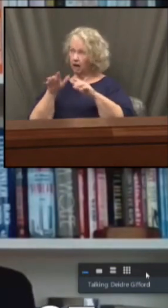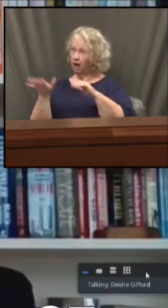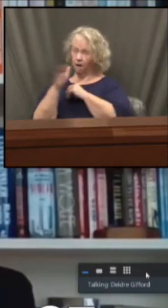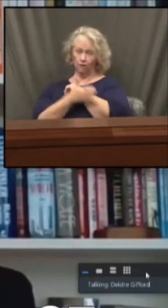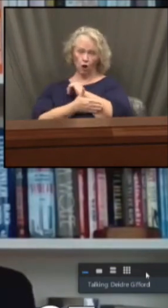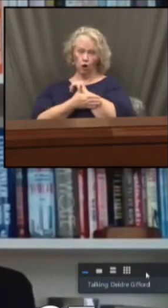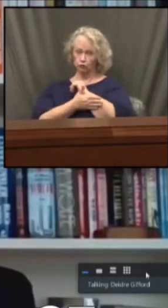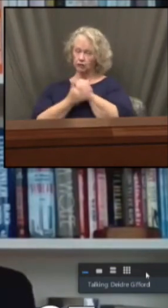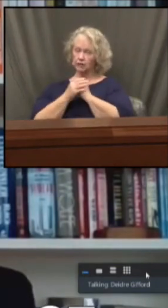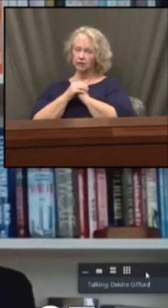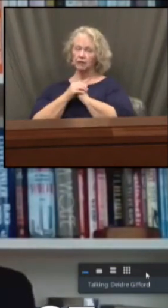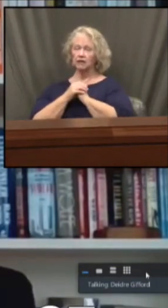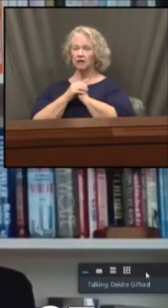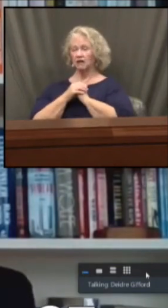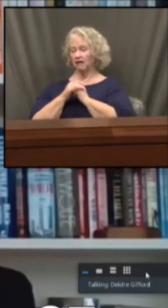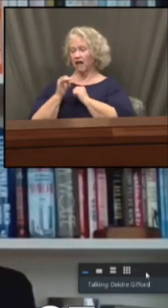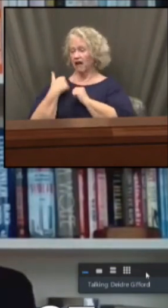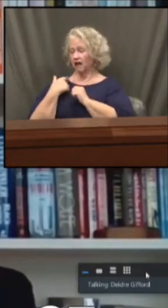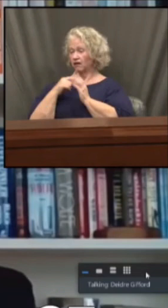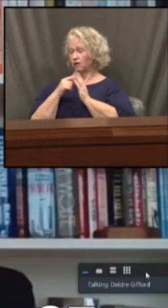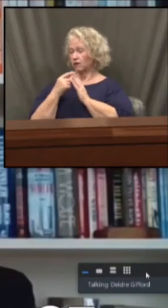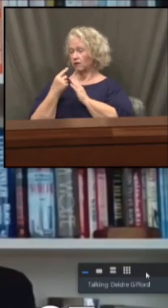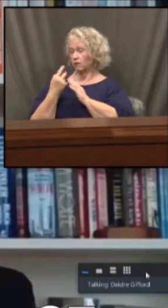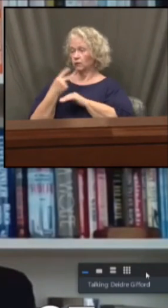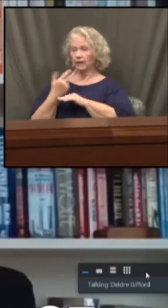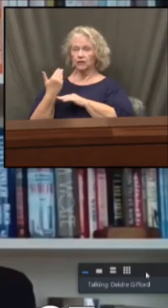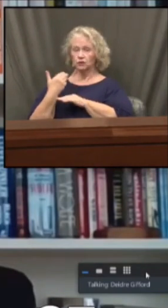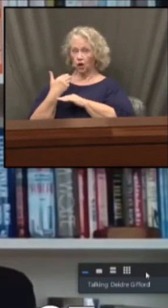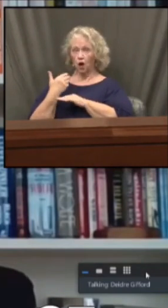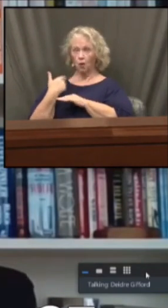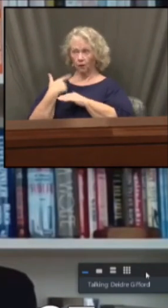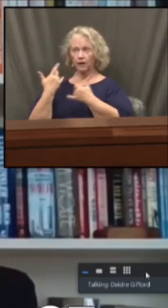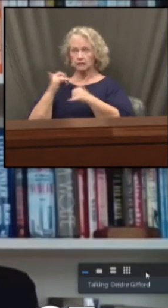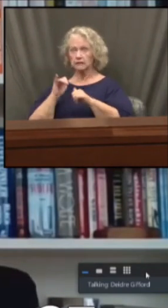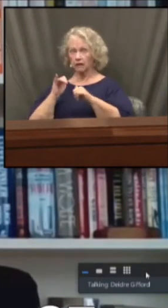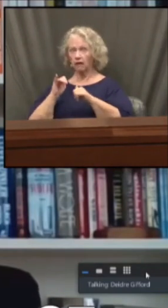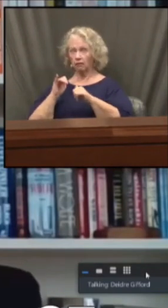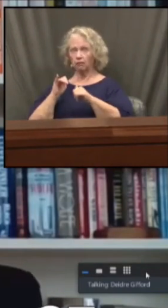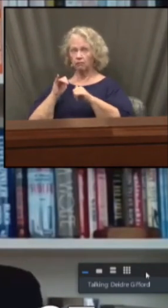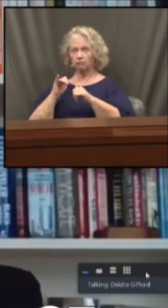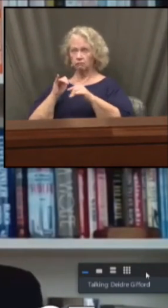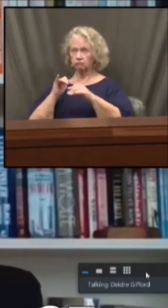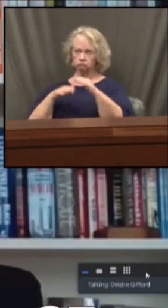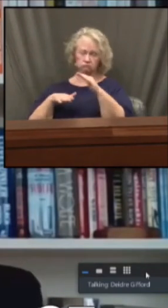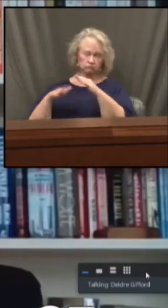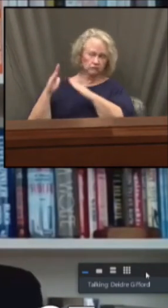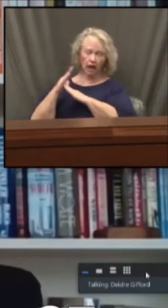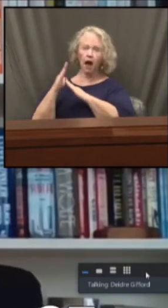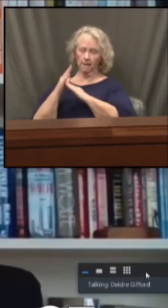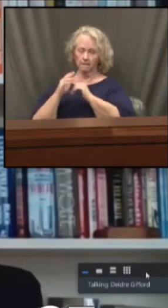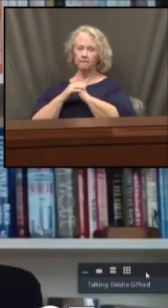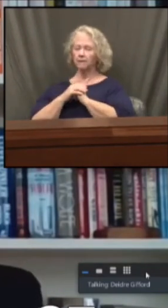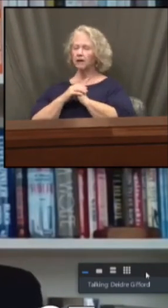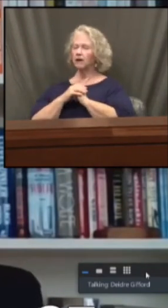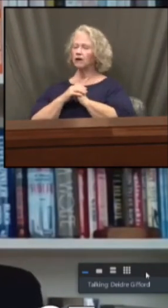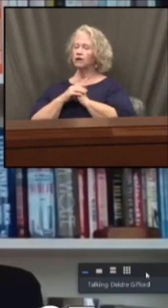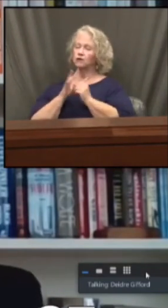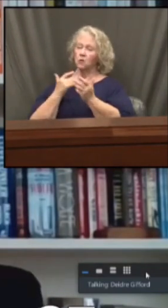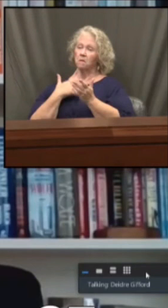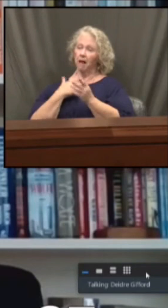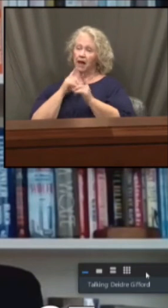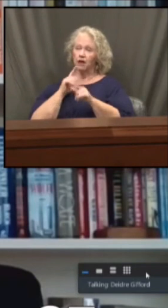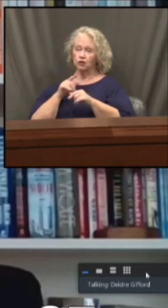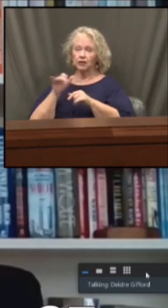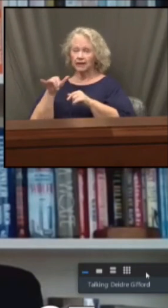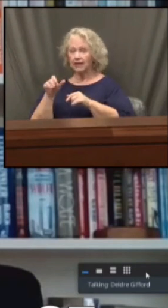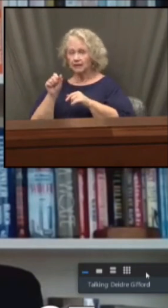checked, which was about 48 hours ago, we were still had that status. So I think the short answer to your question is